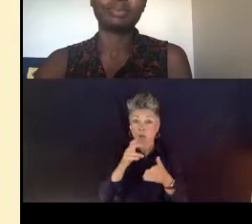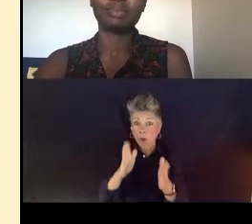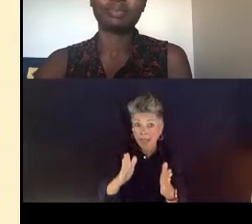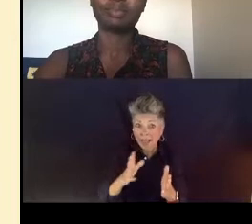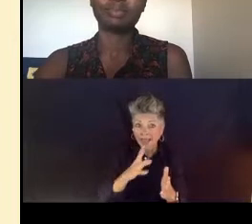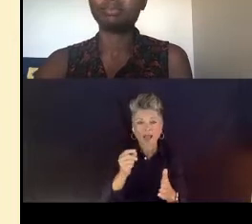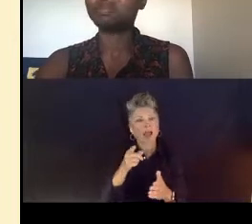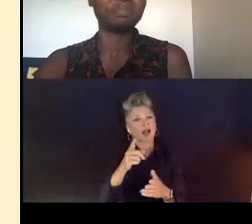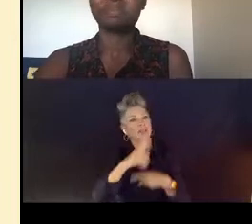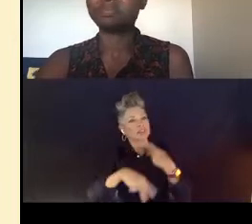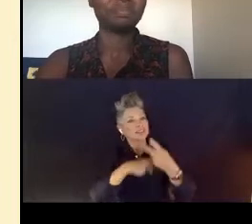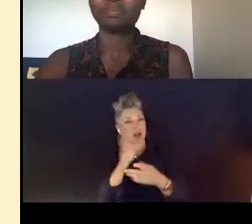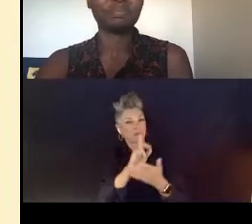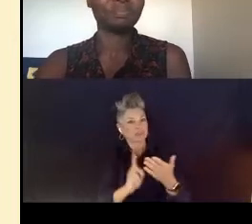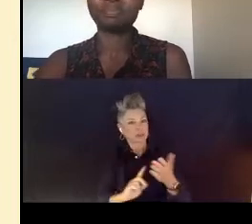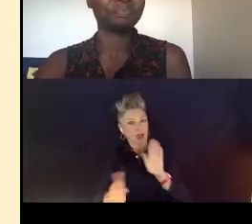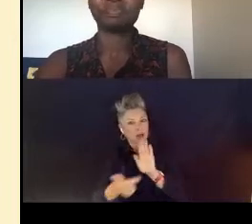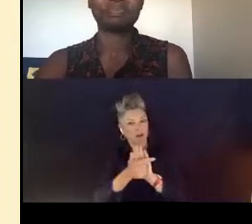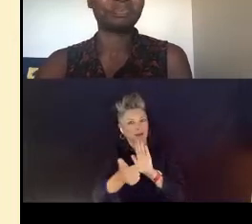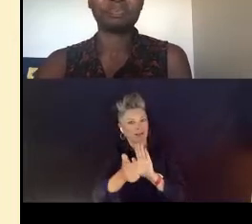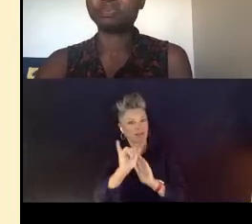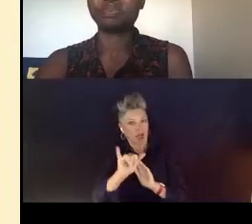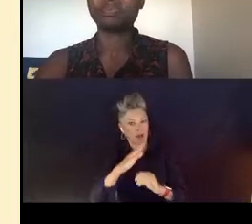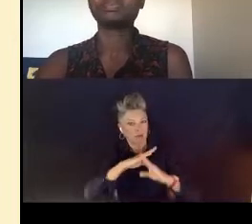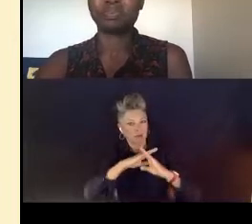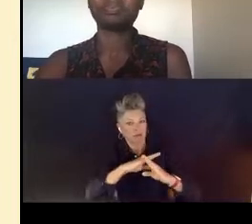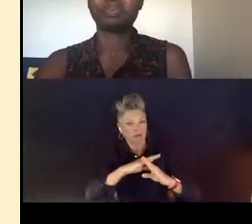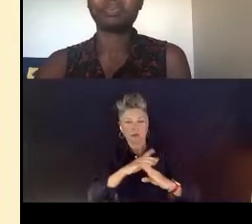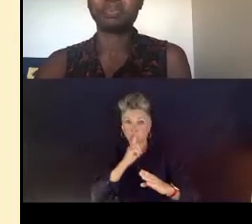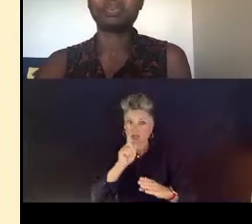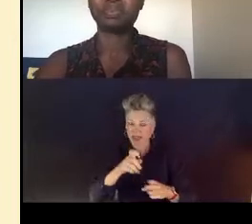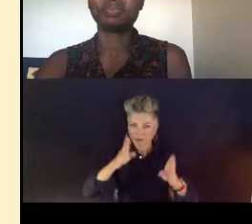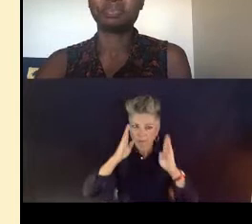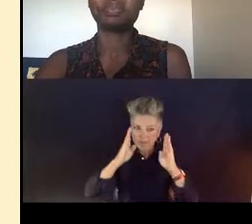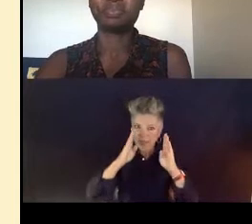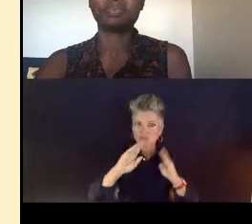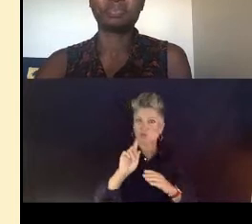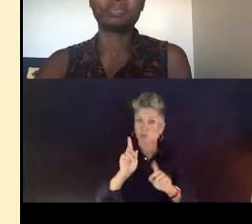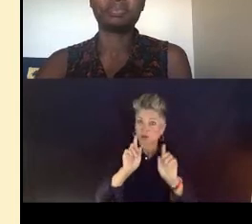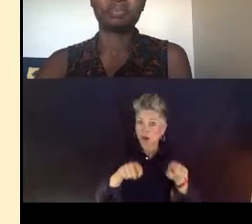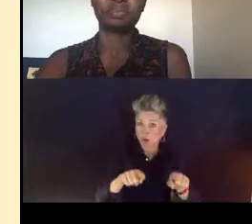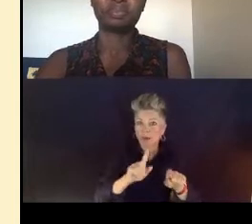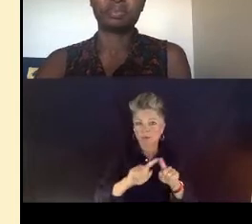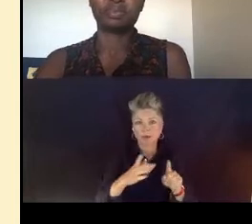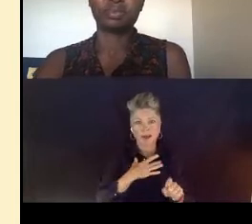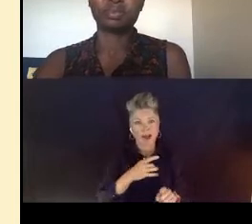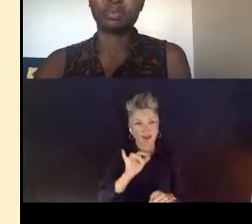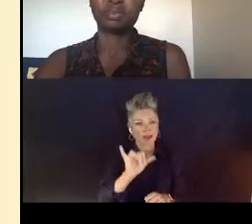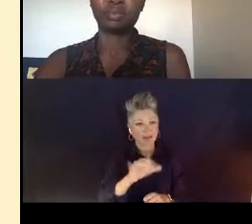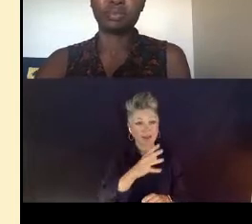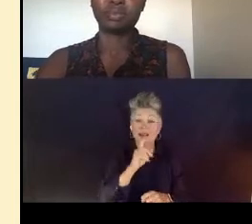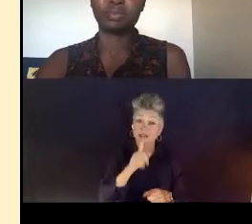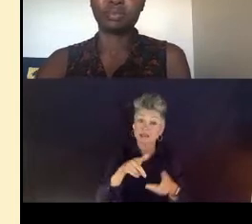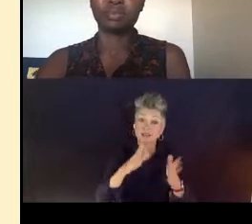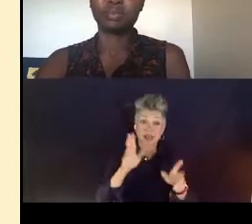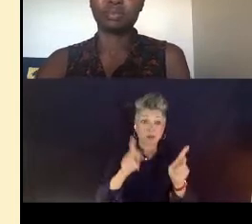not allow for that. You really have to pay attention to where you're going. But I like that it does allow the people that